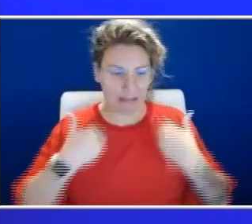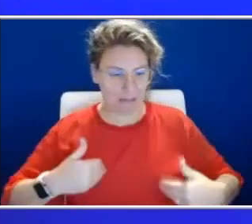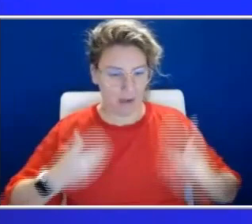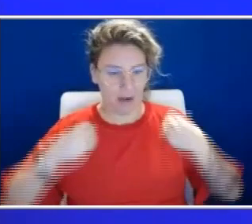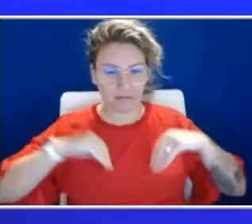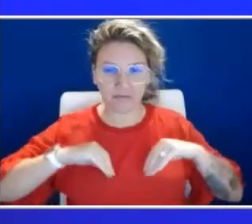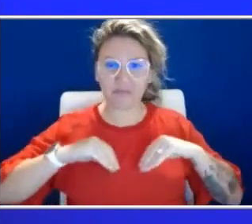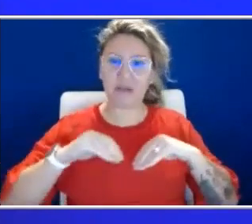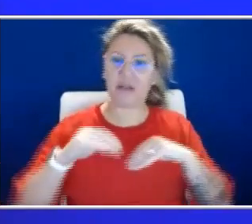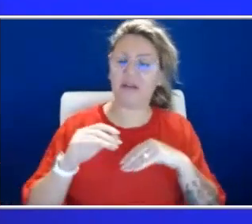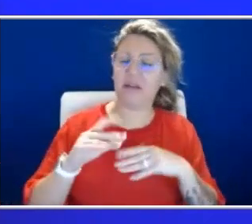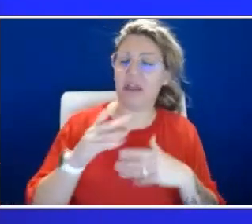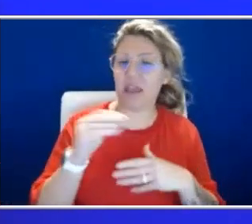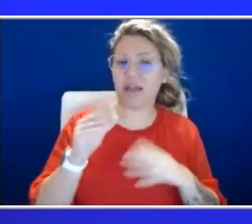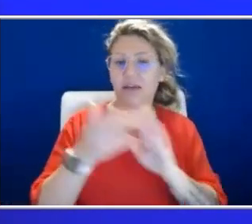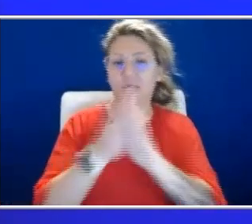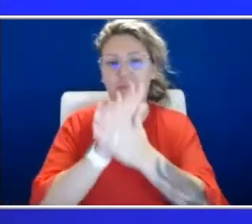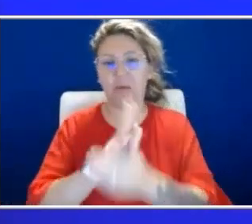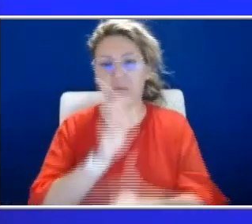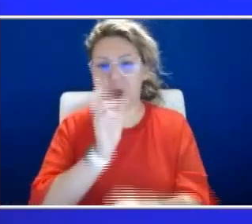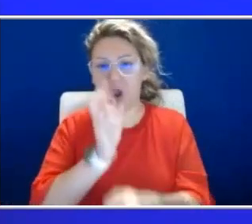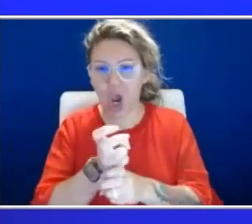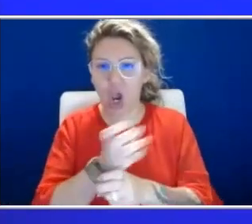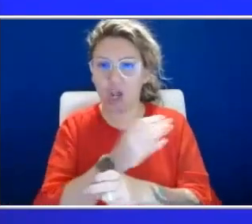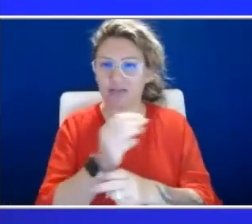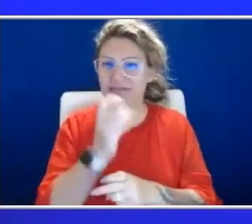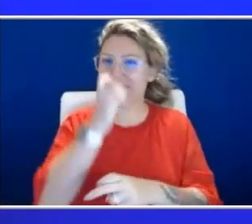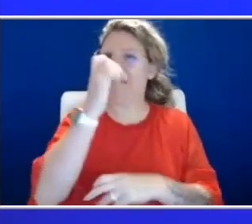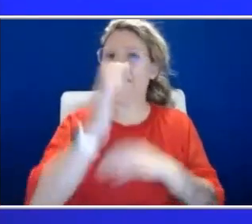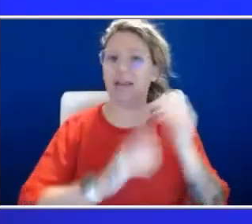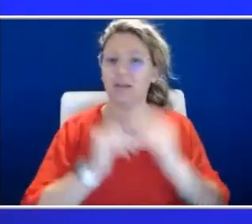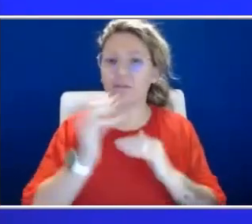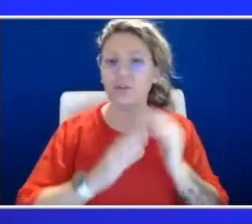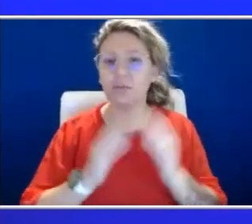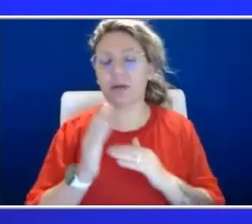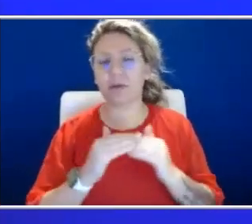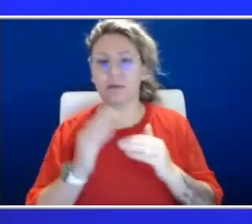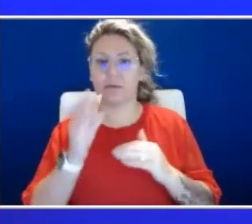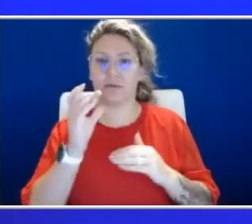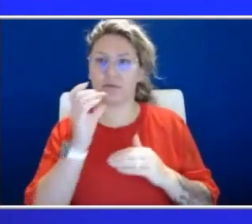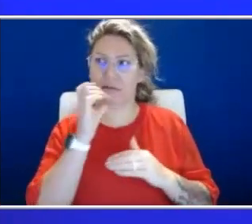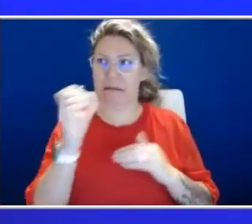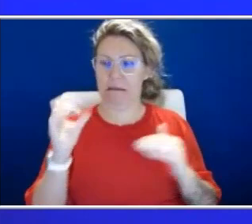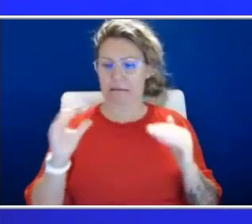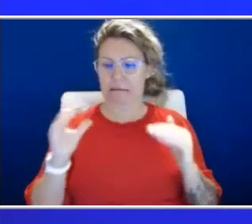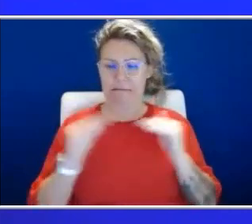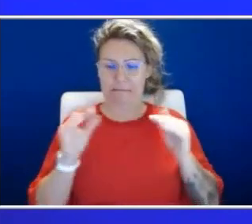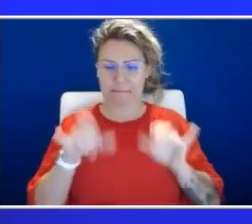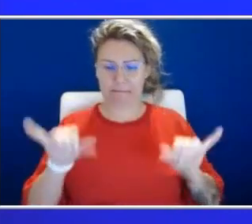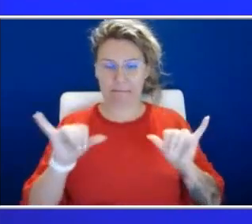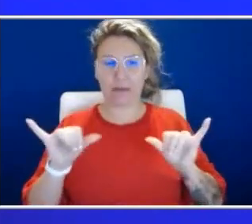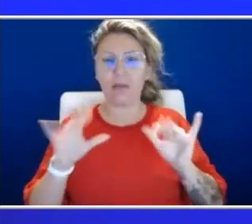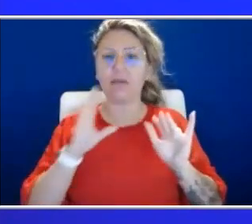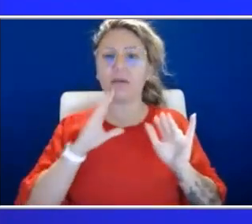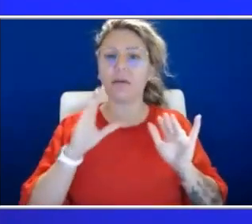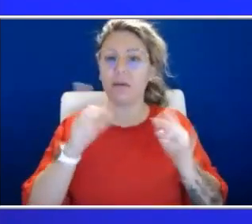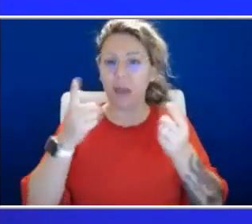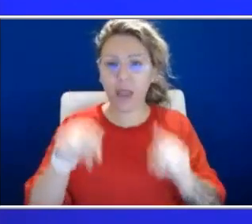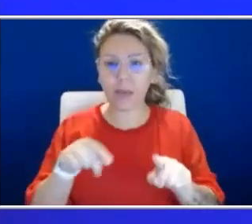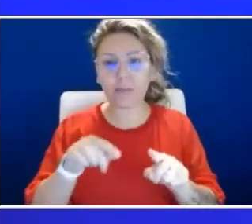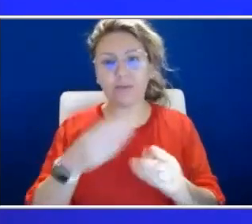and hard and sometimes uncomfortable or just look asymmetric. And so if that occurs, that can be a good time to have it